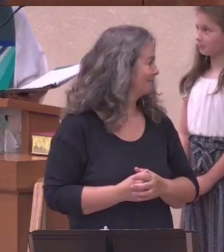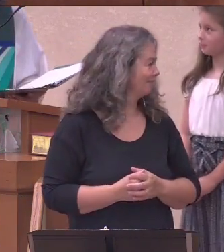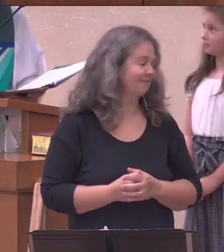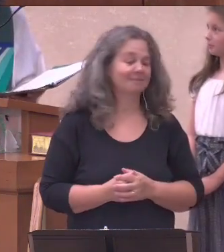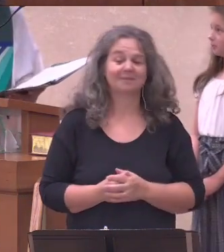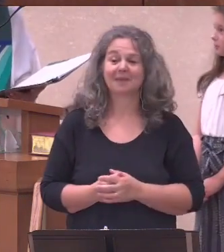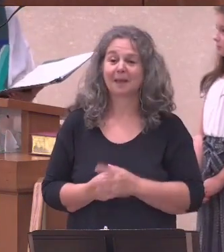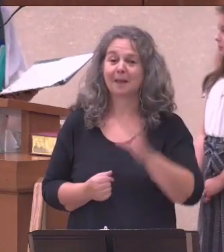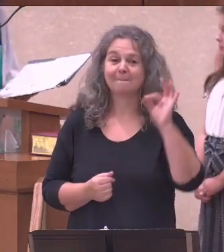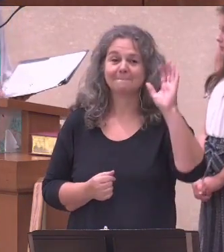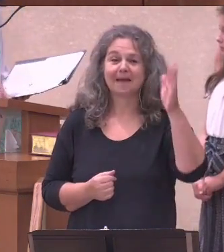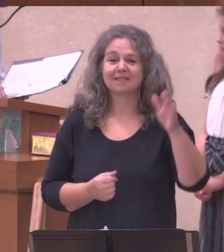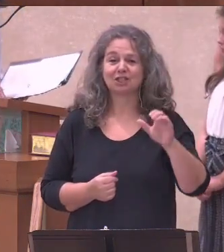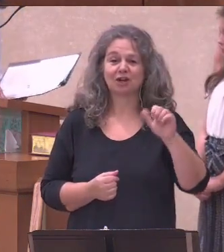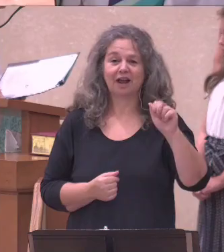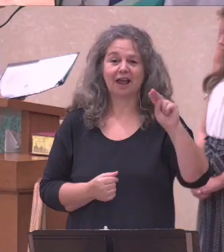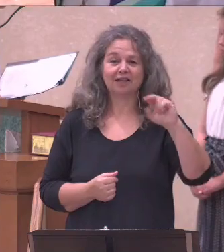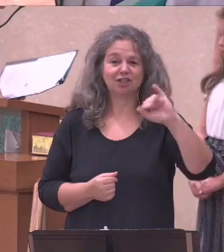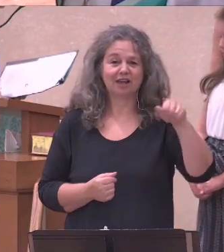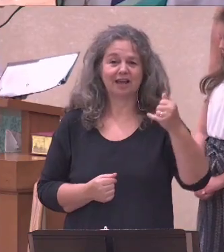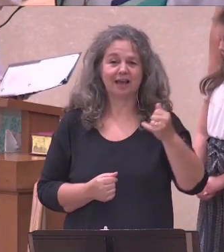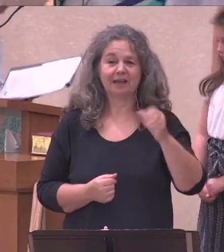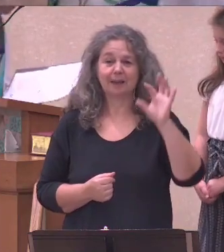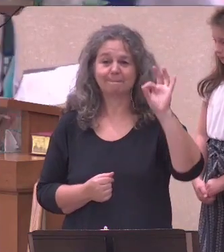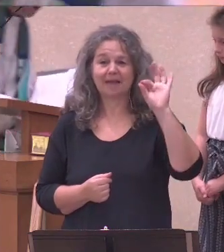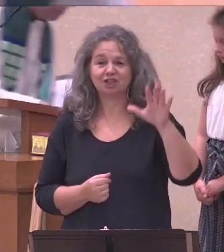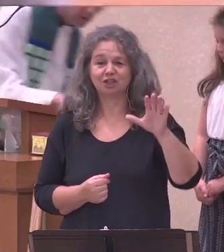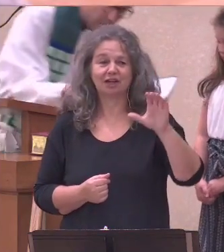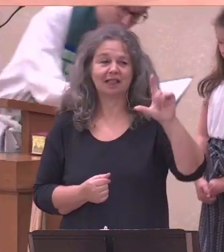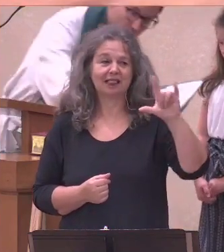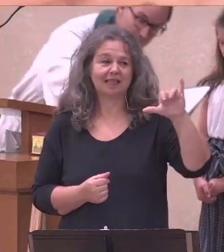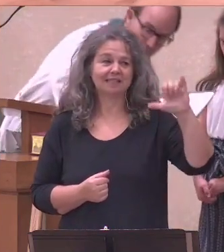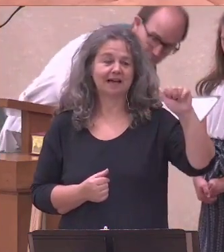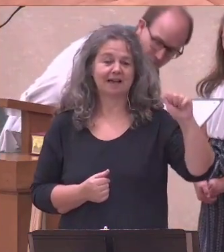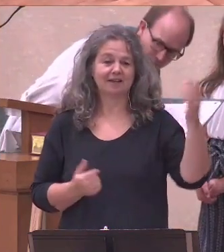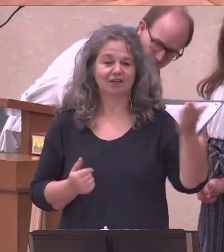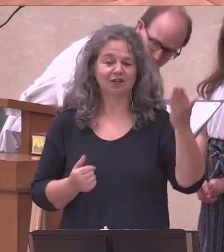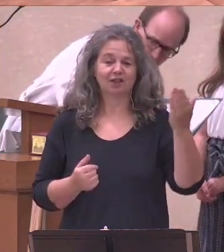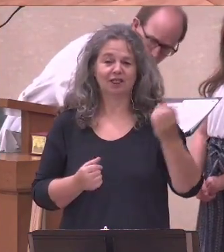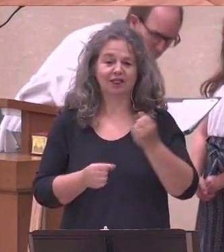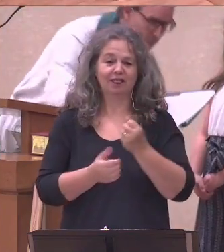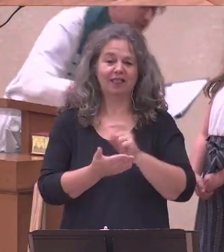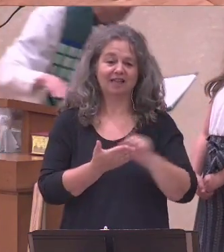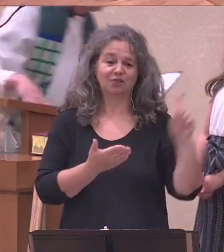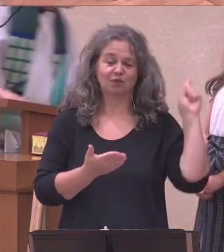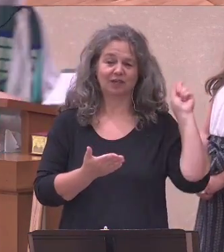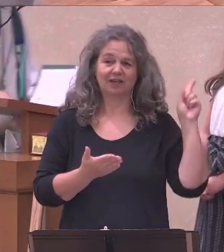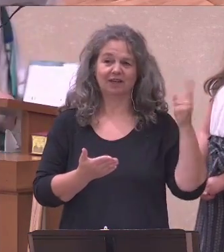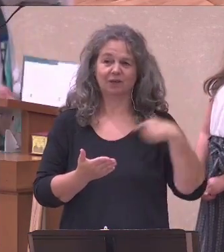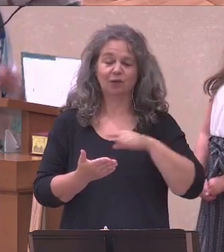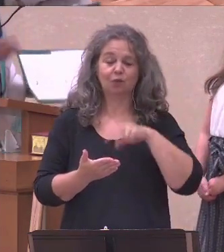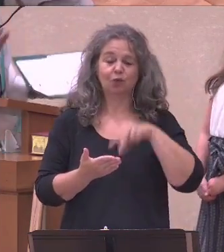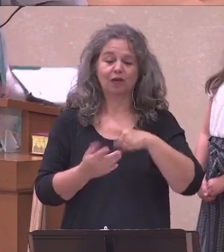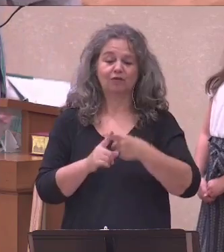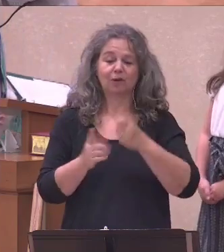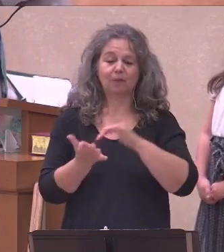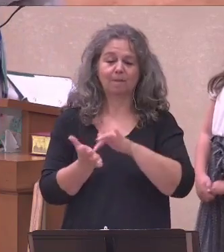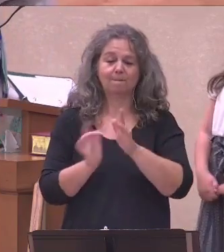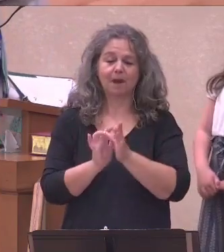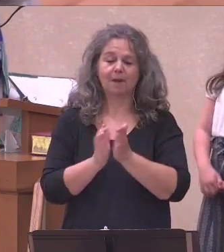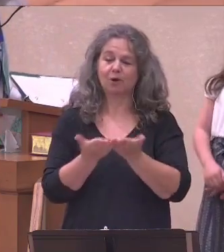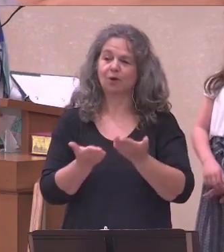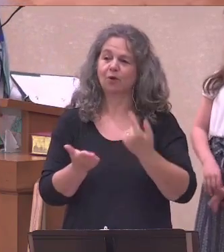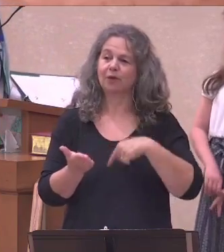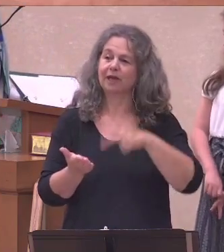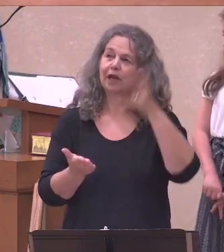Pastor Anjanette and Pastor Lisa was here last week, and we read, we've got this big book here, we read from the Bible, and we hear about